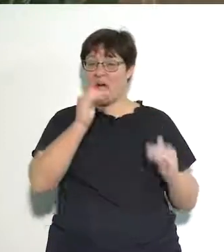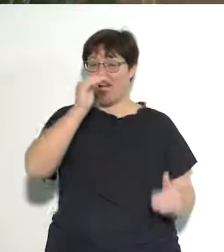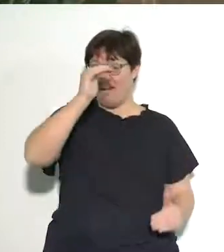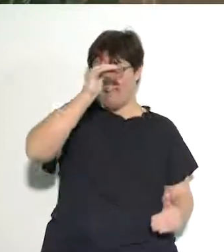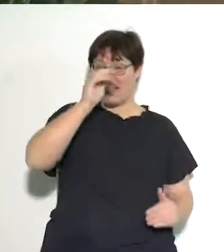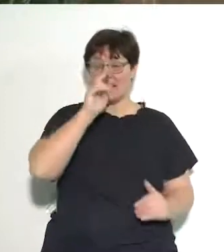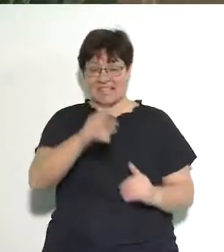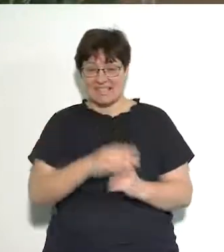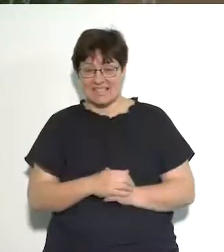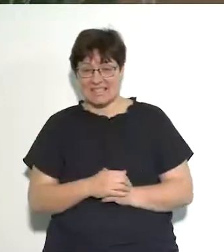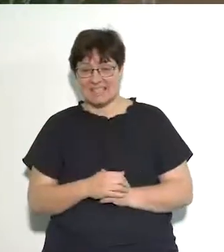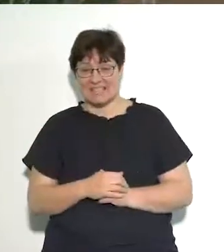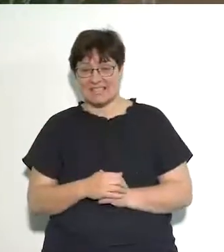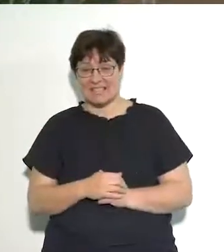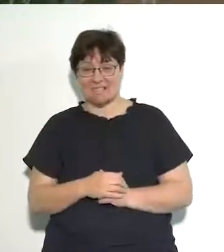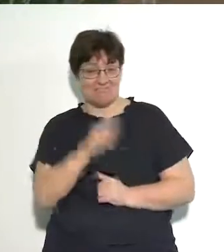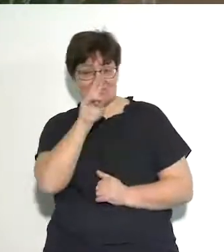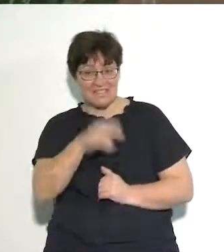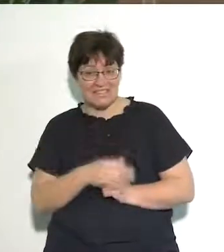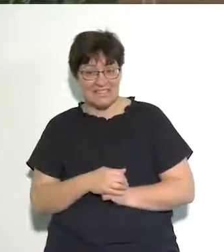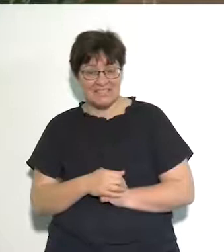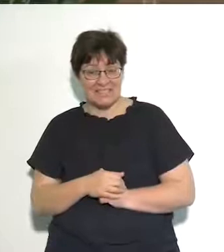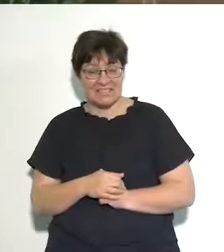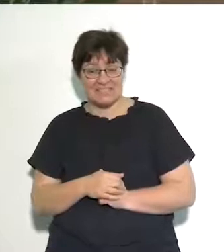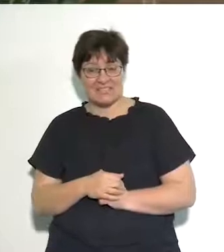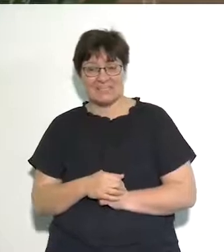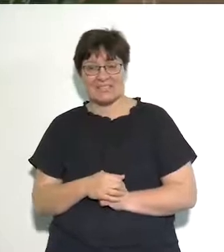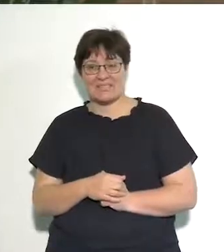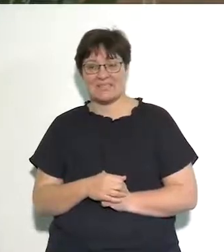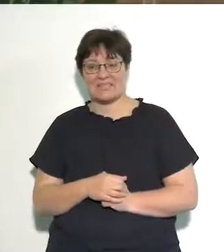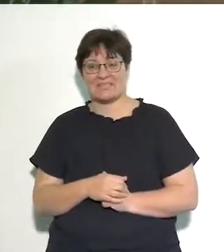see it getting lower and lower. How about that?